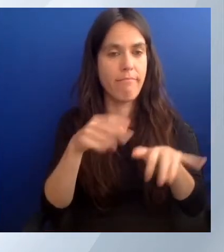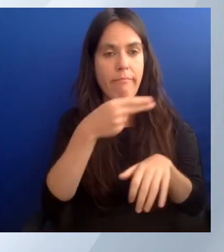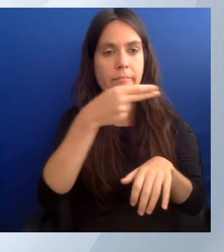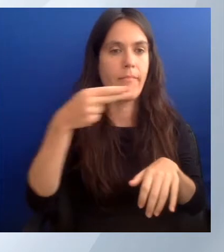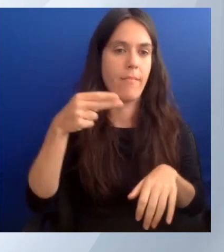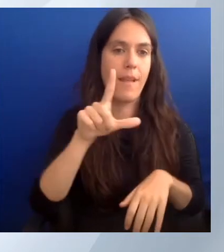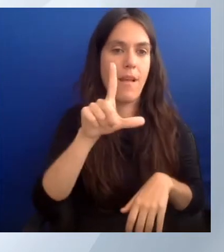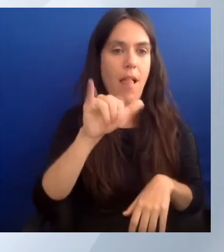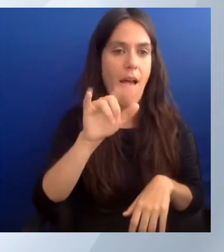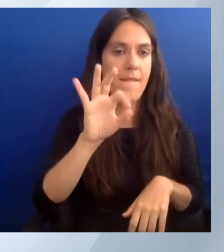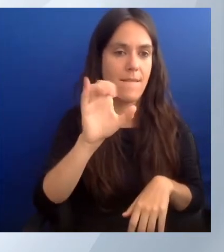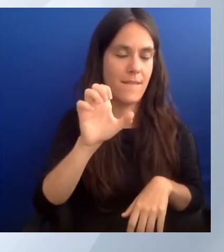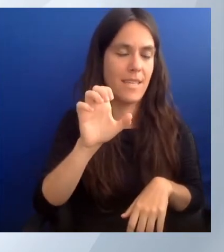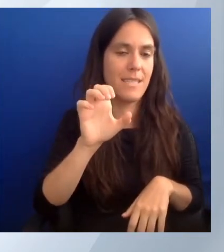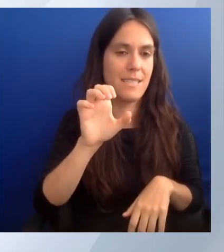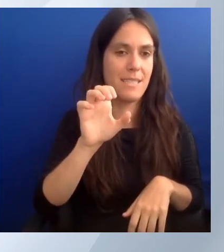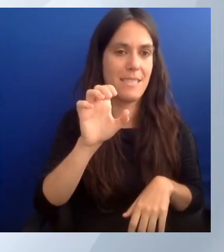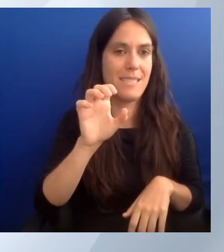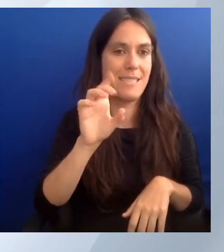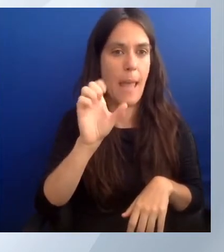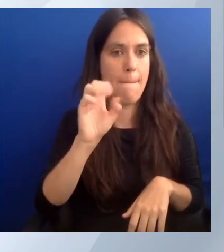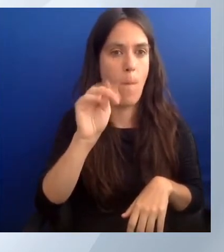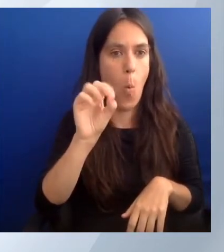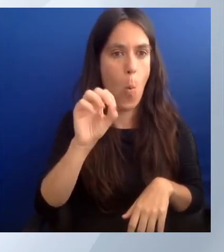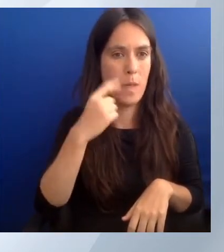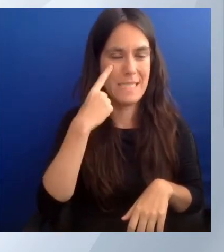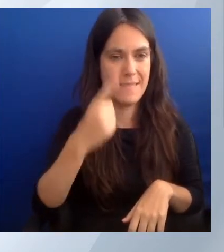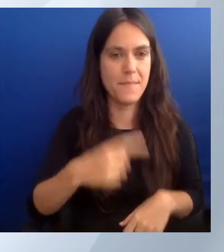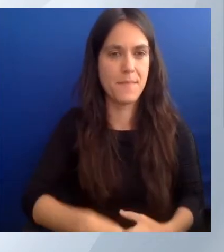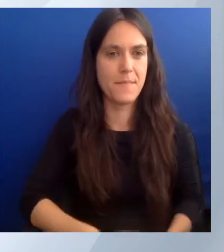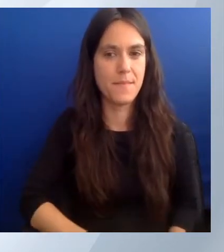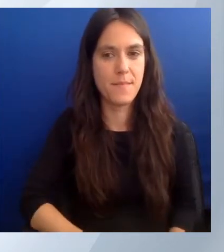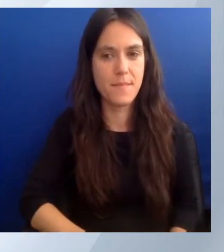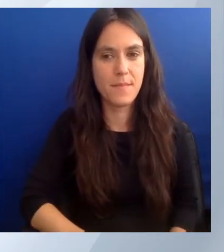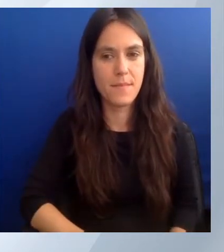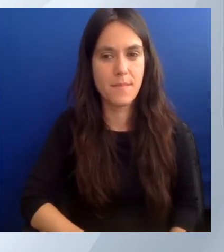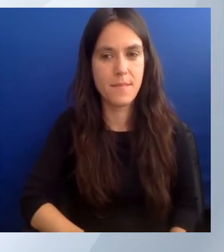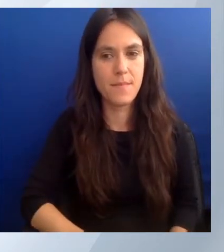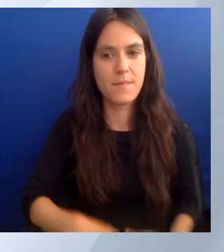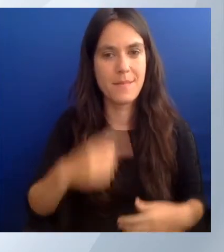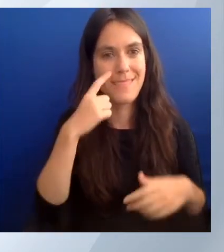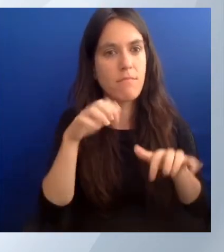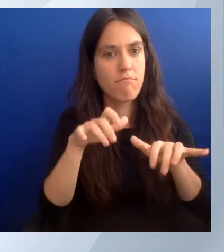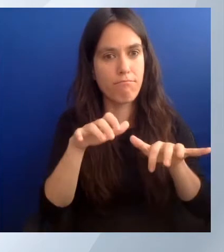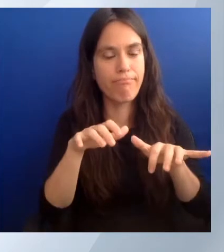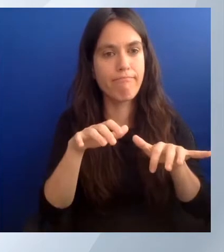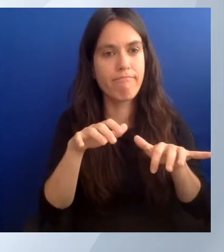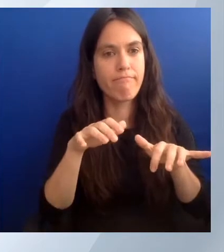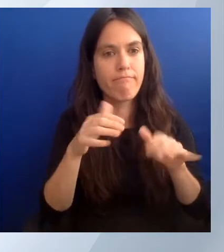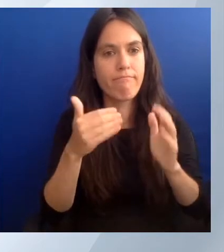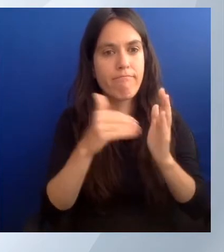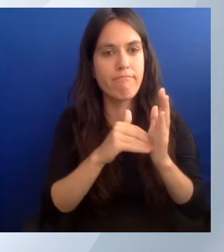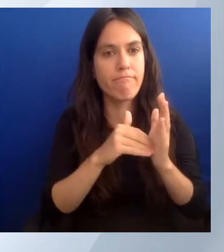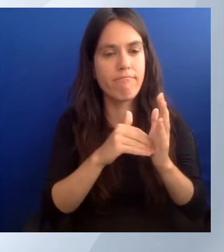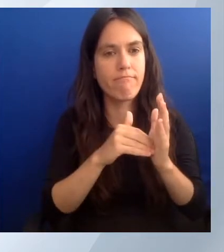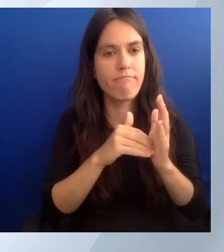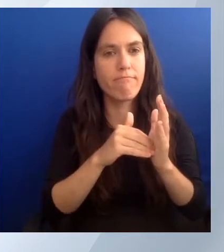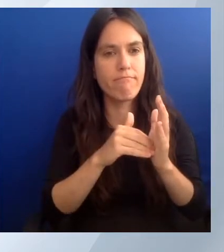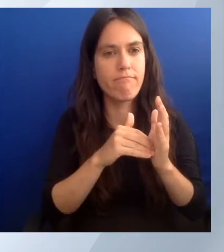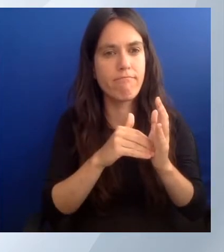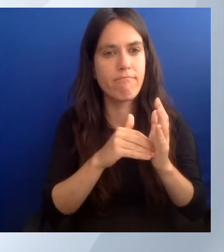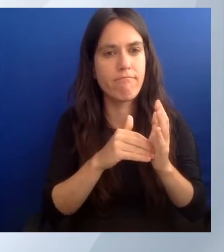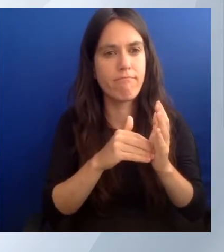demo. And I want this in West Europe because that's where I'm located. Your resource group also contains